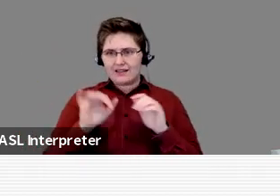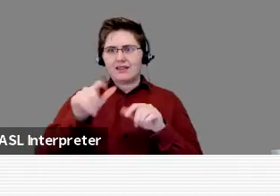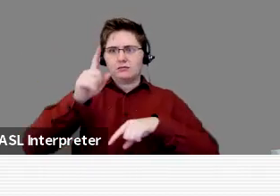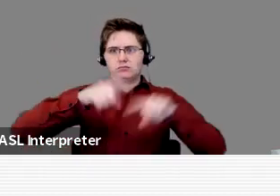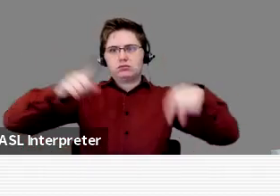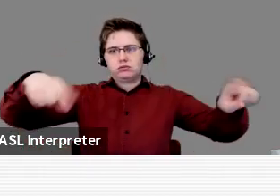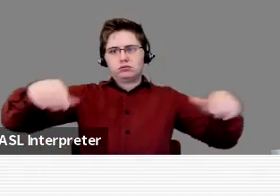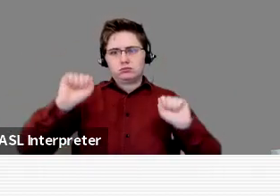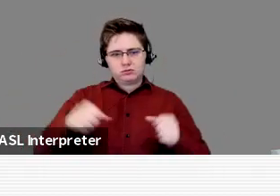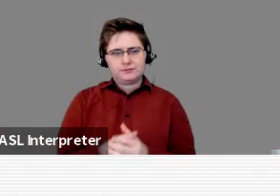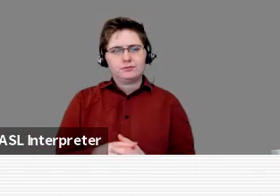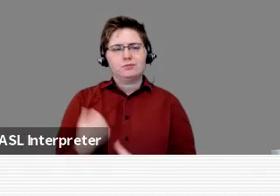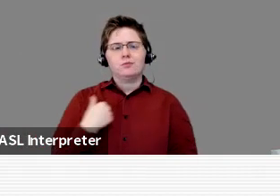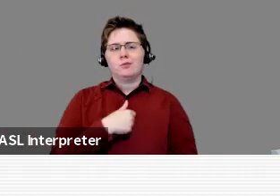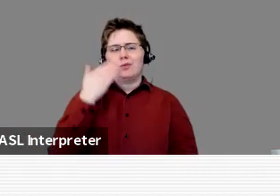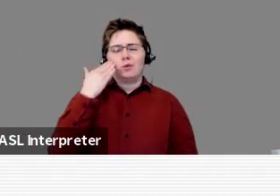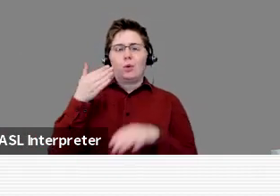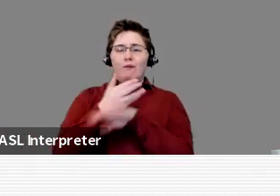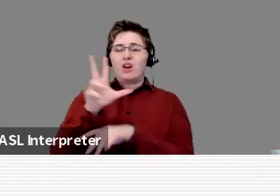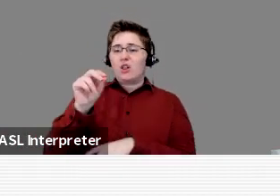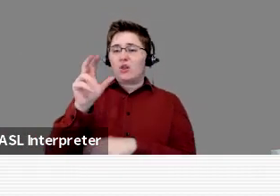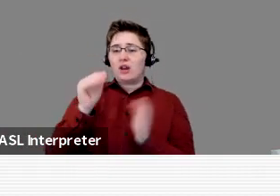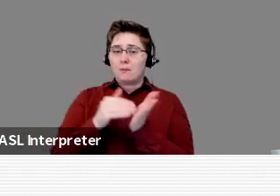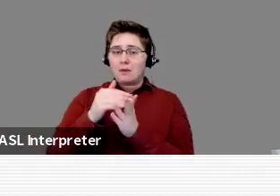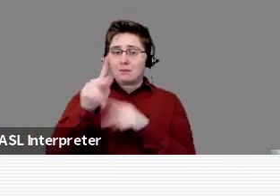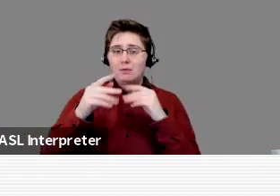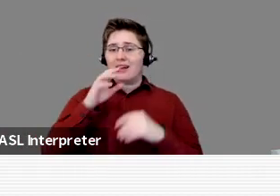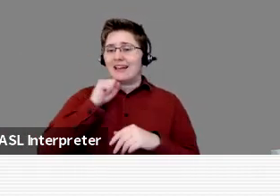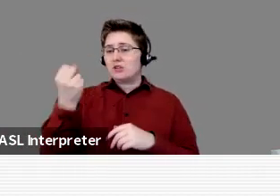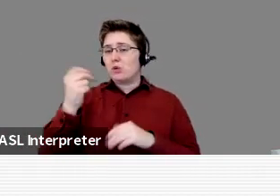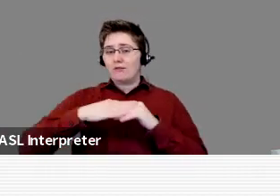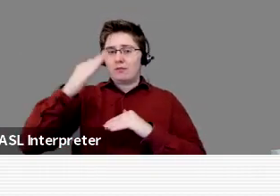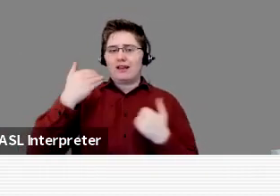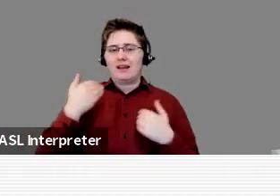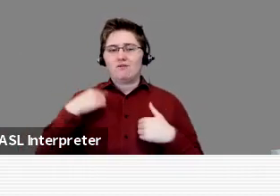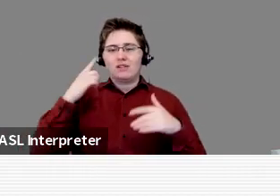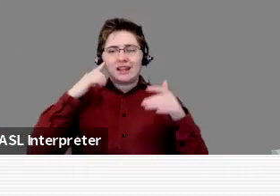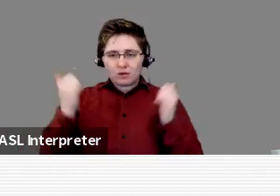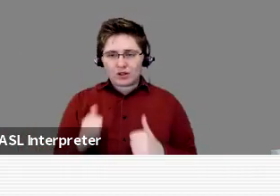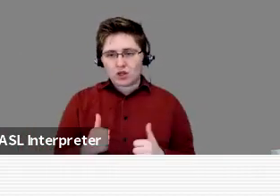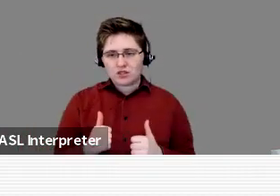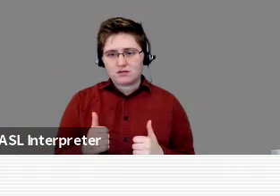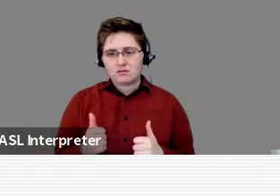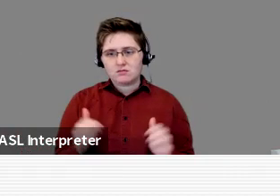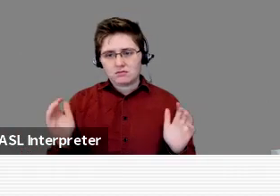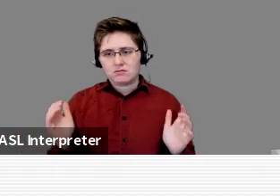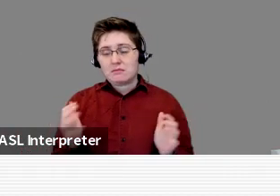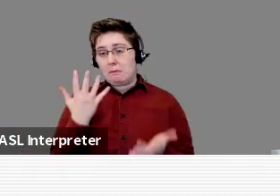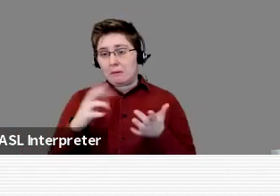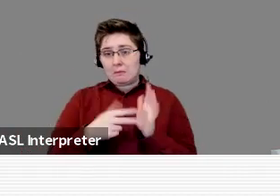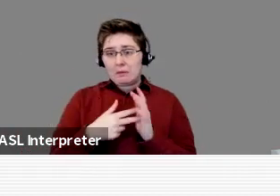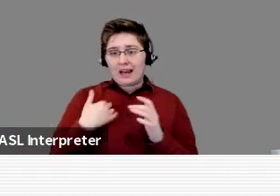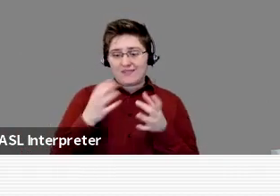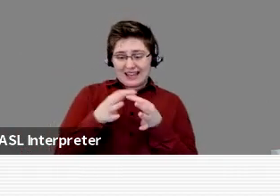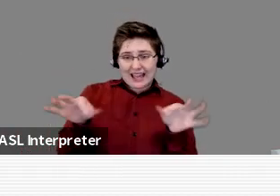be. So we know that over 30 million people over the age of 12 have hearing loss. So that might mean having